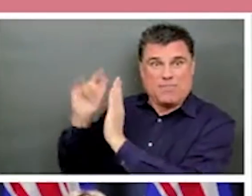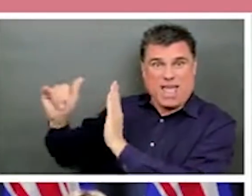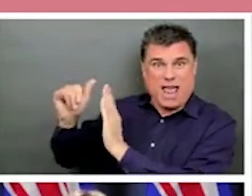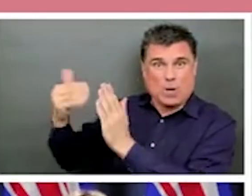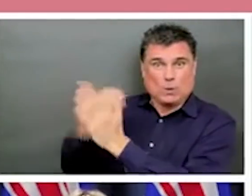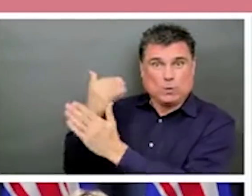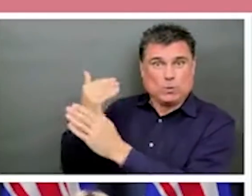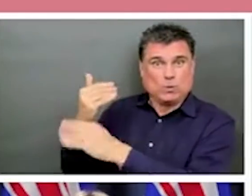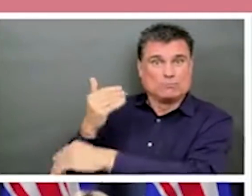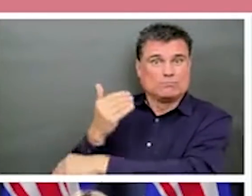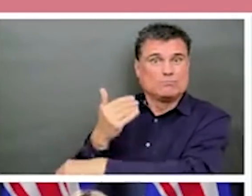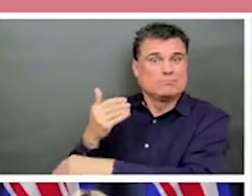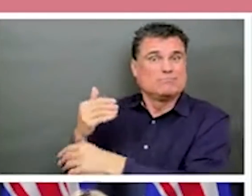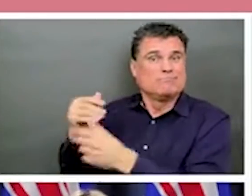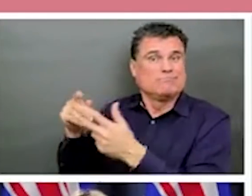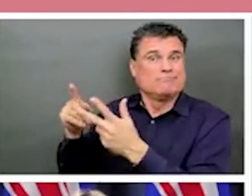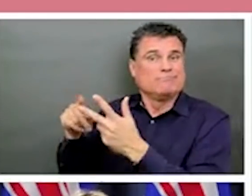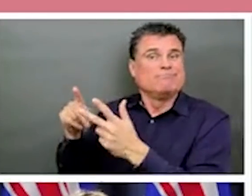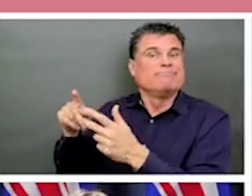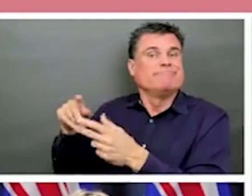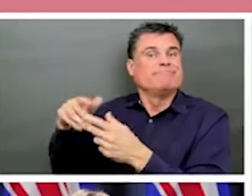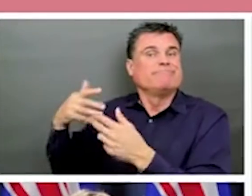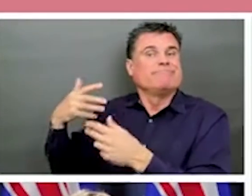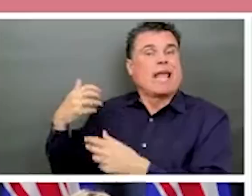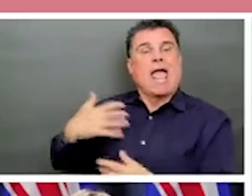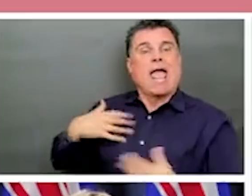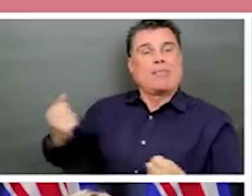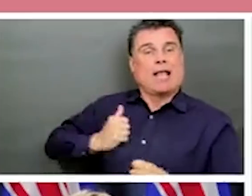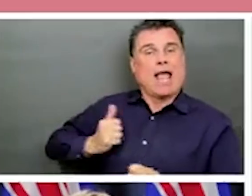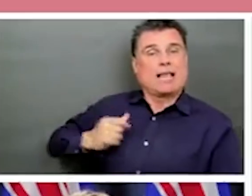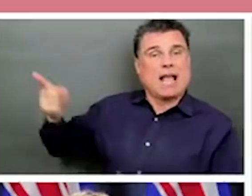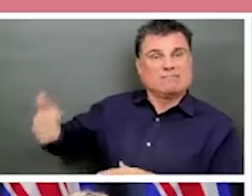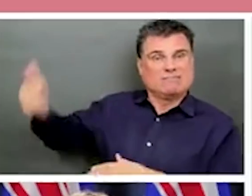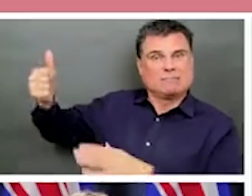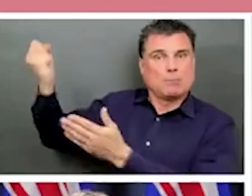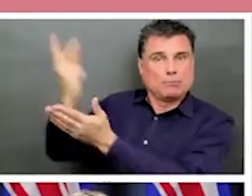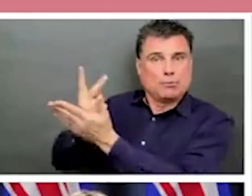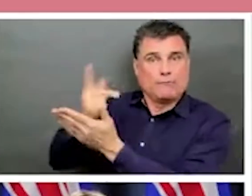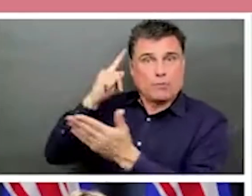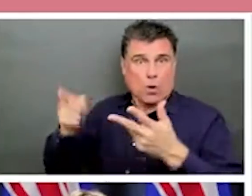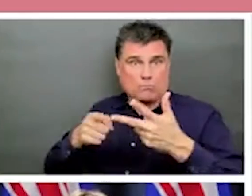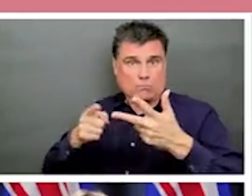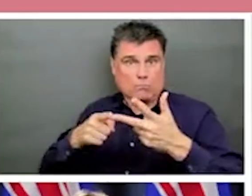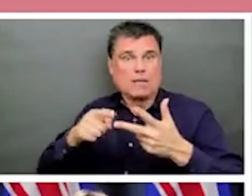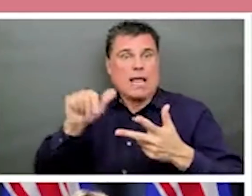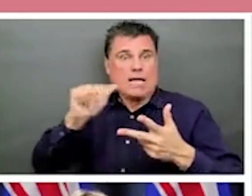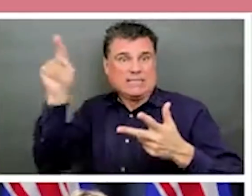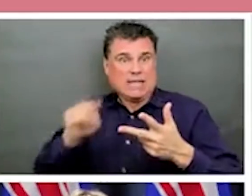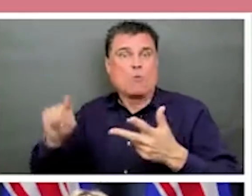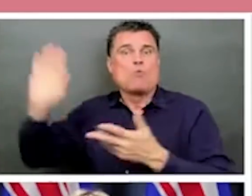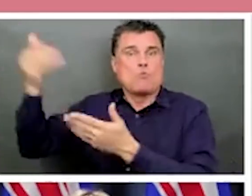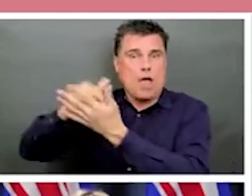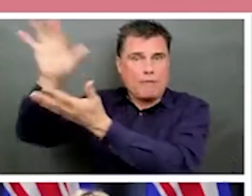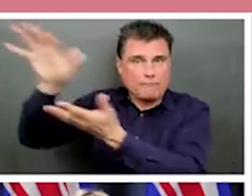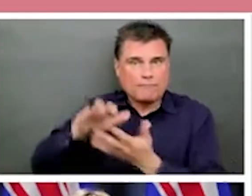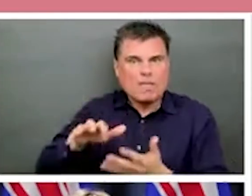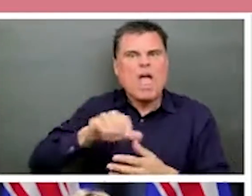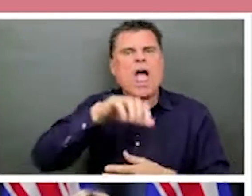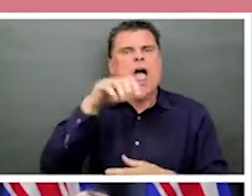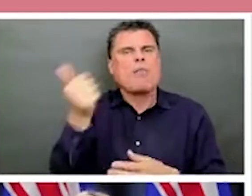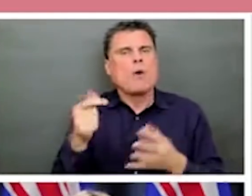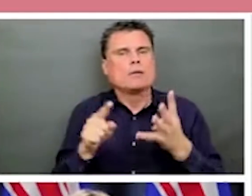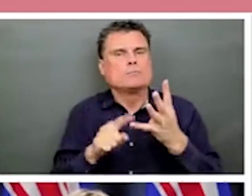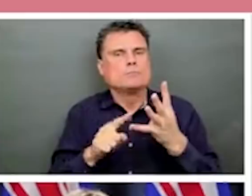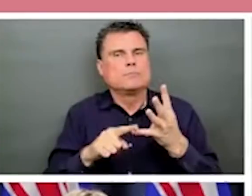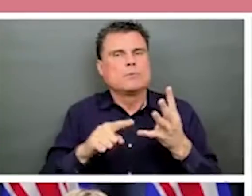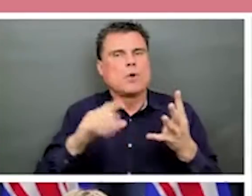by Health Canada, one of which we've had in the province, and that's the AstraZeneca or COVID, which is the Serum Institute of